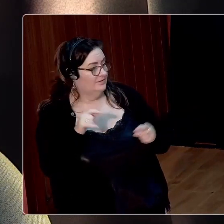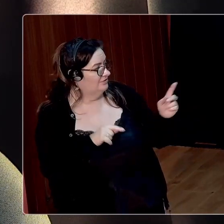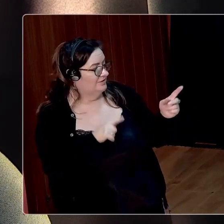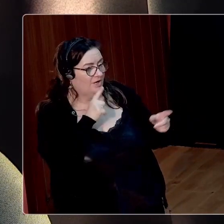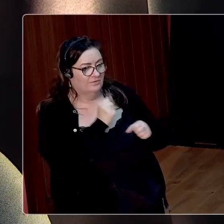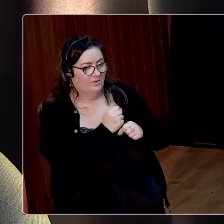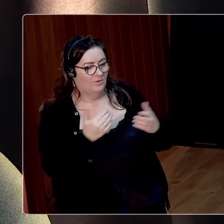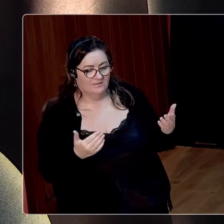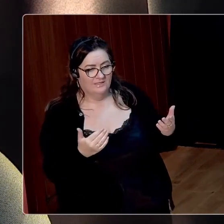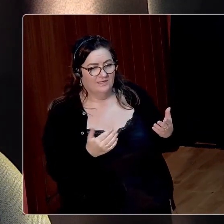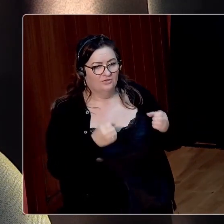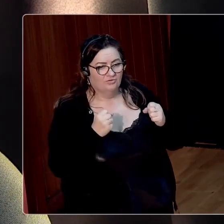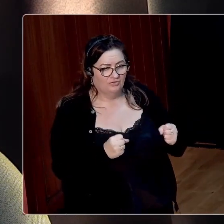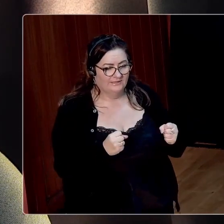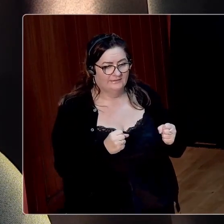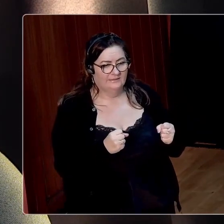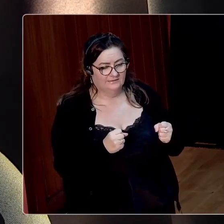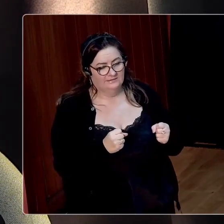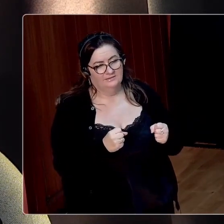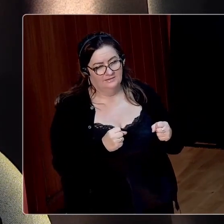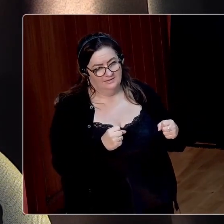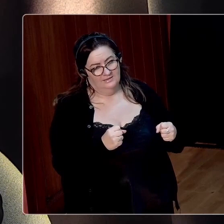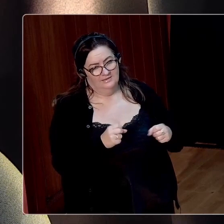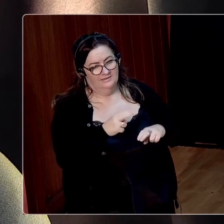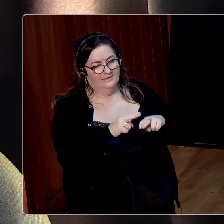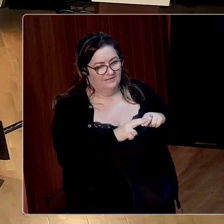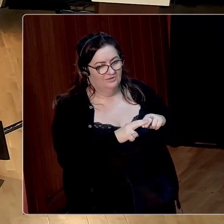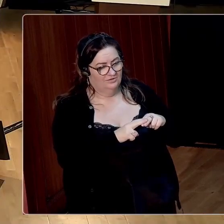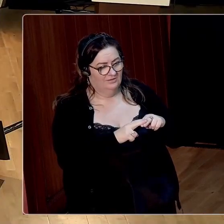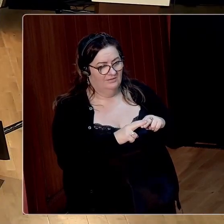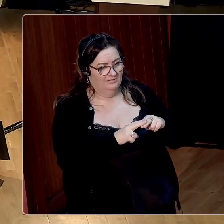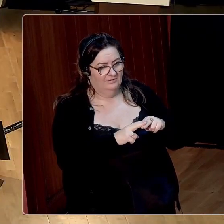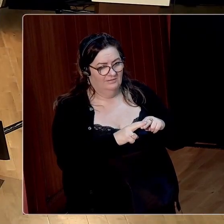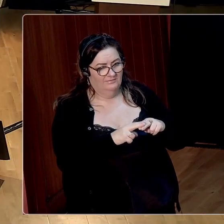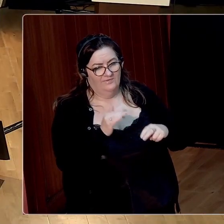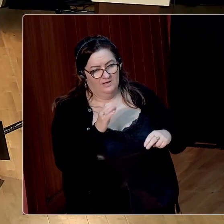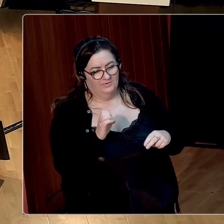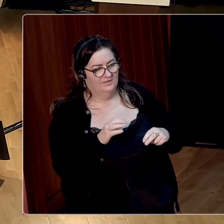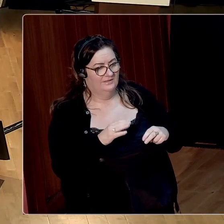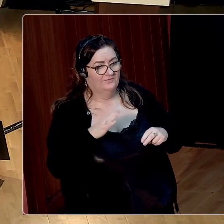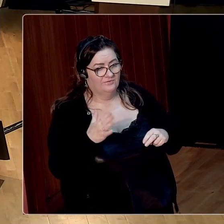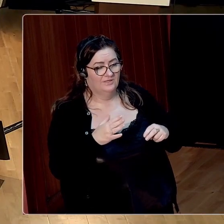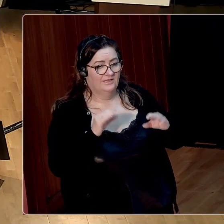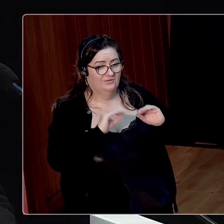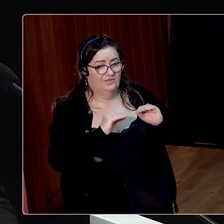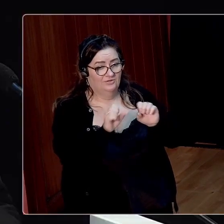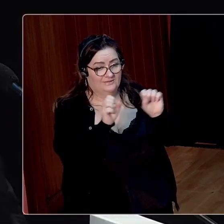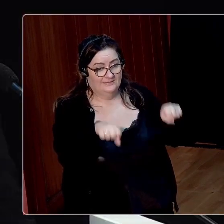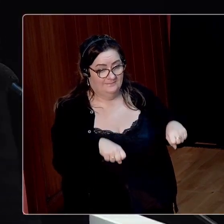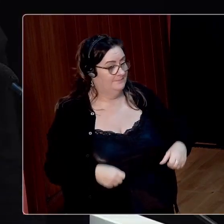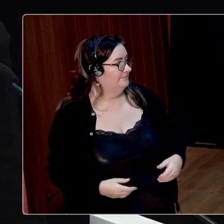she's talking about these strengthening of strengthening the national fibre, the Irish and Free State education system.